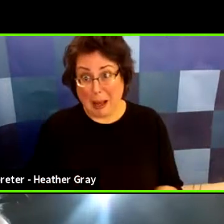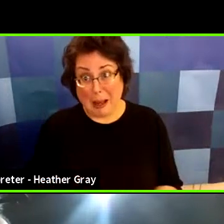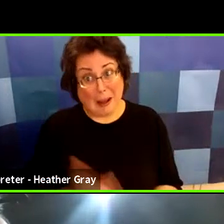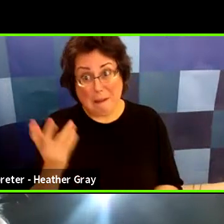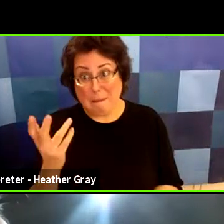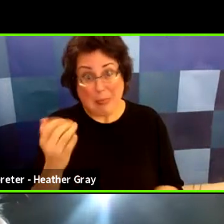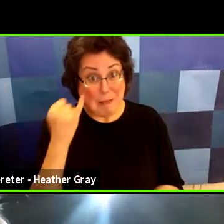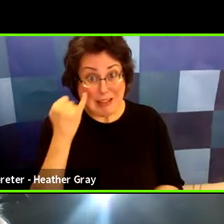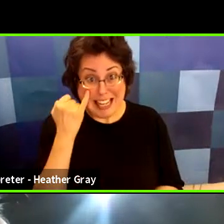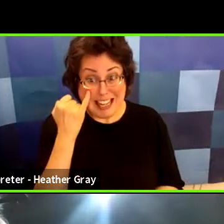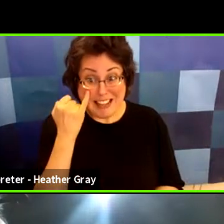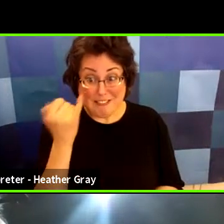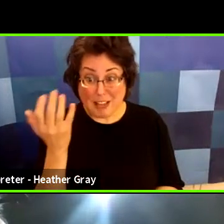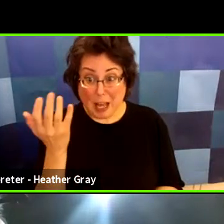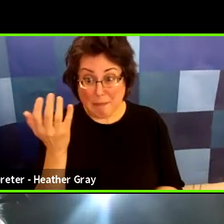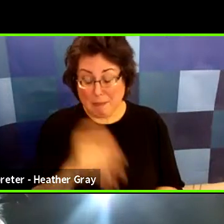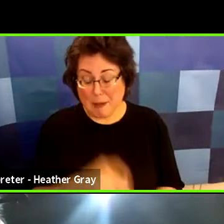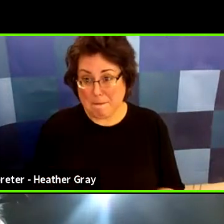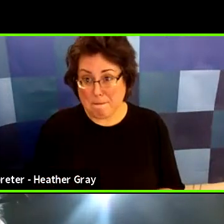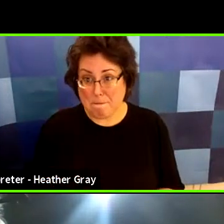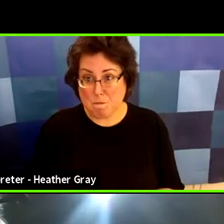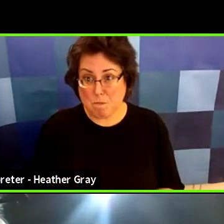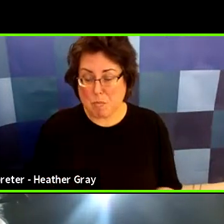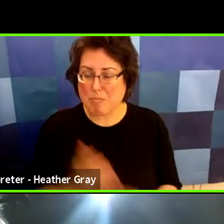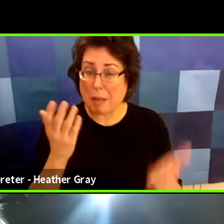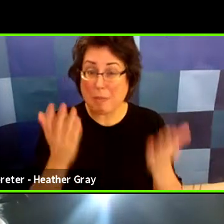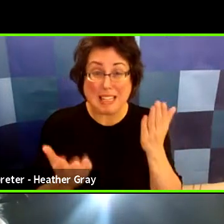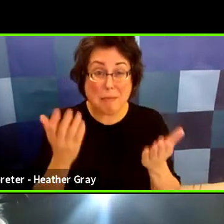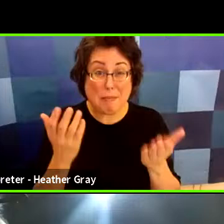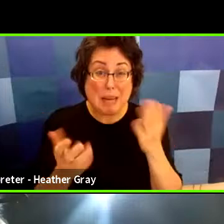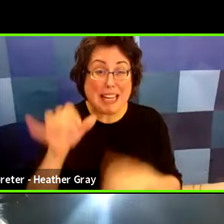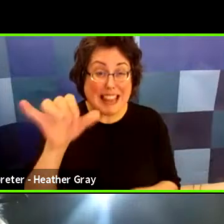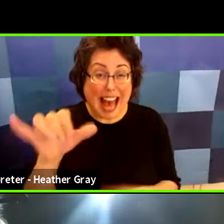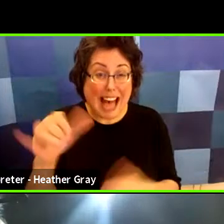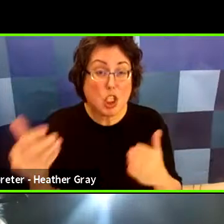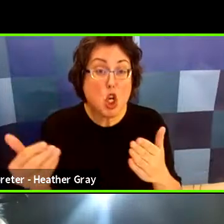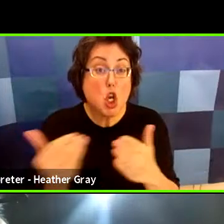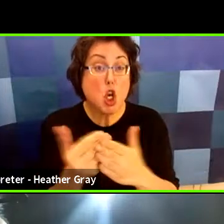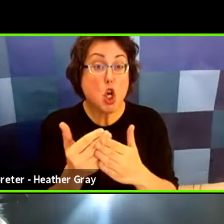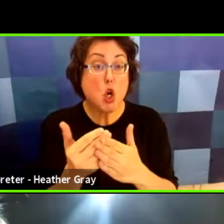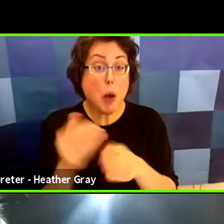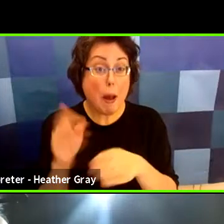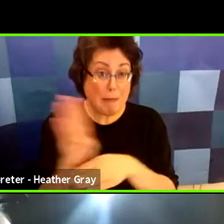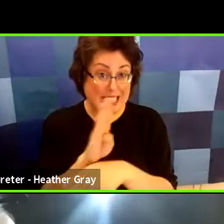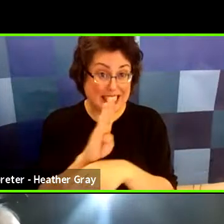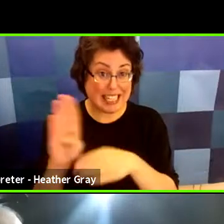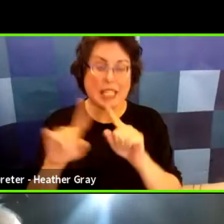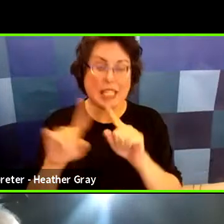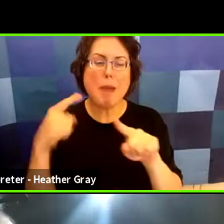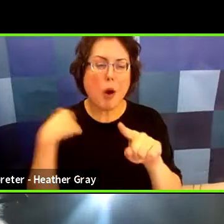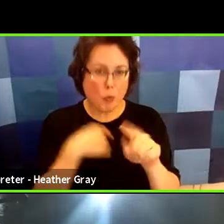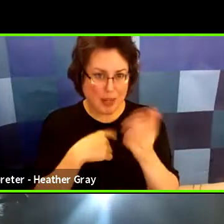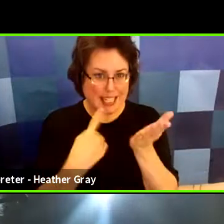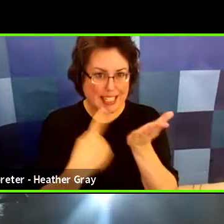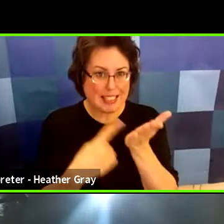If this is sort of a maybe it, this is new business, but I think that we talked about it before.